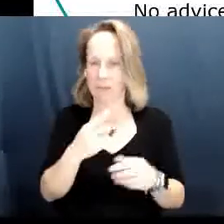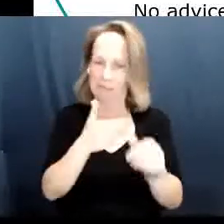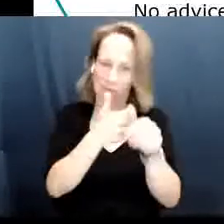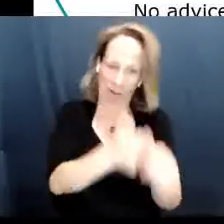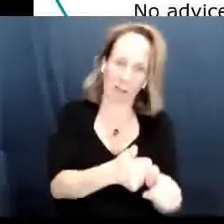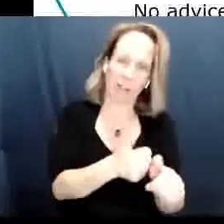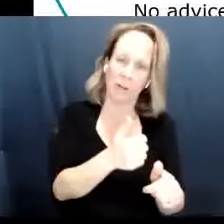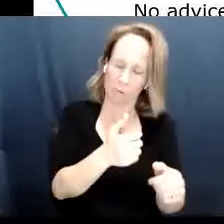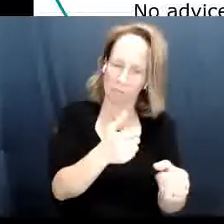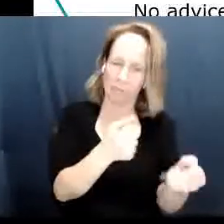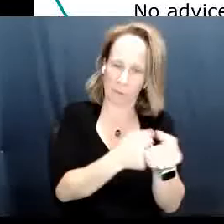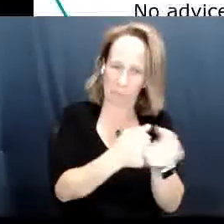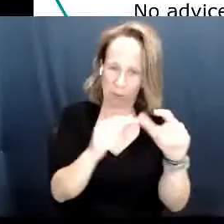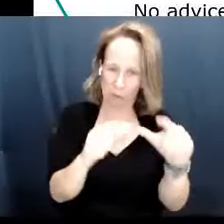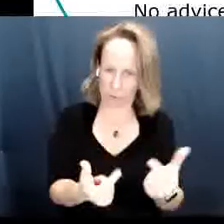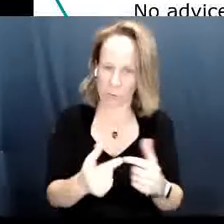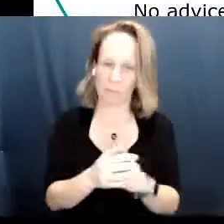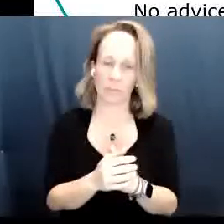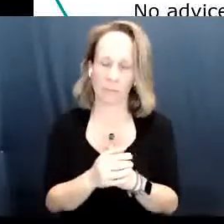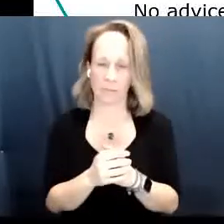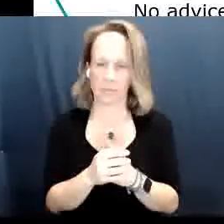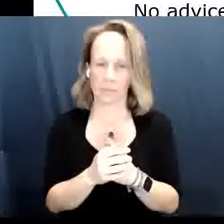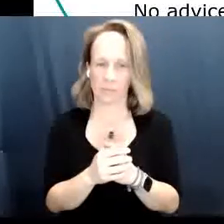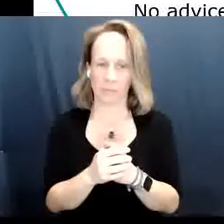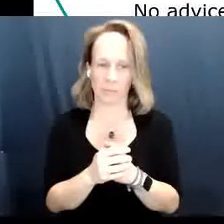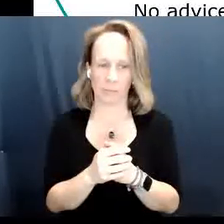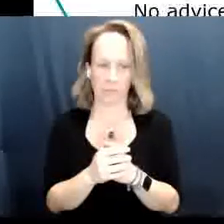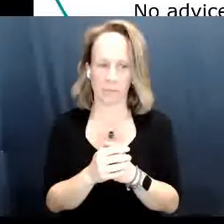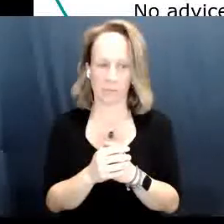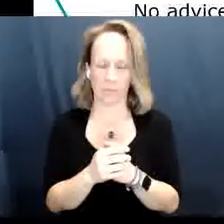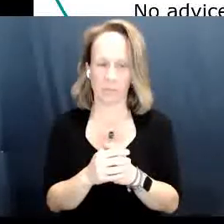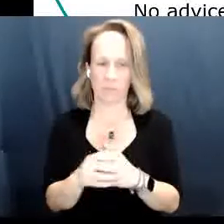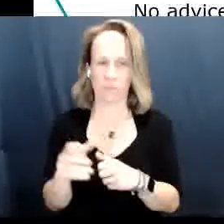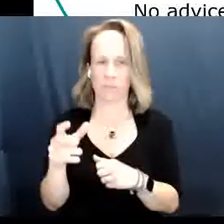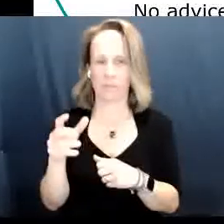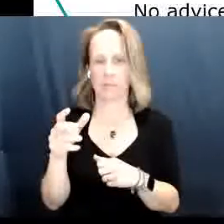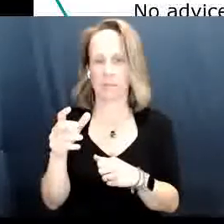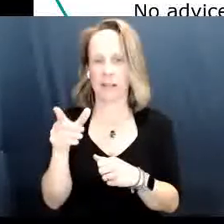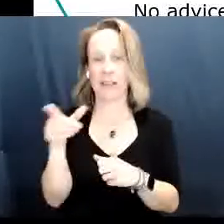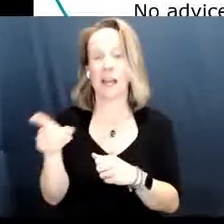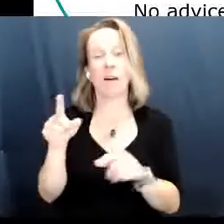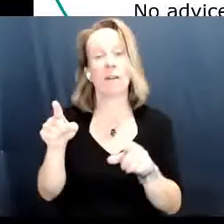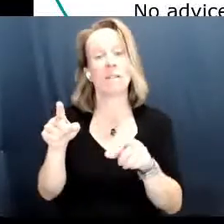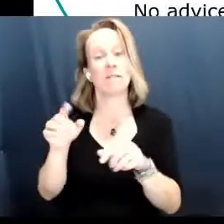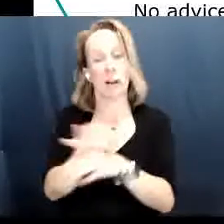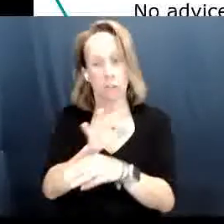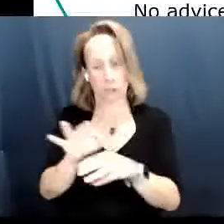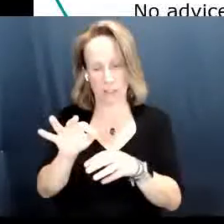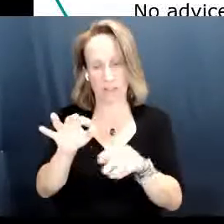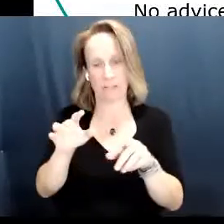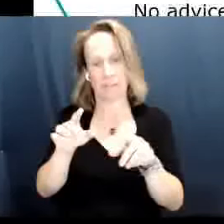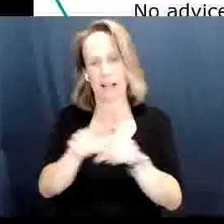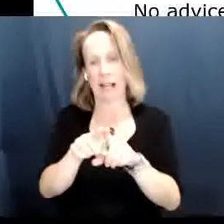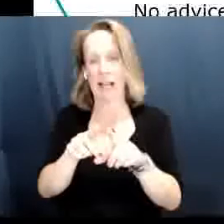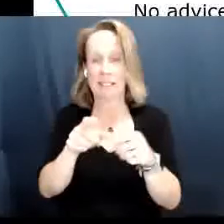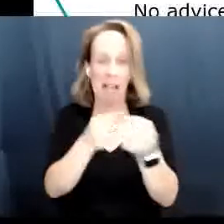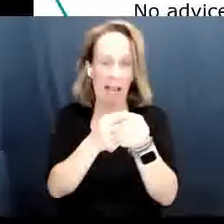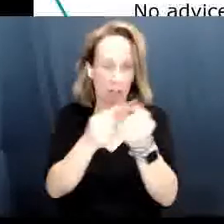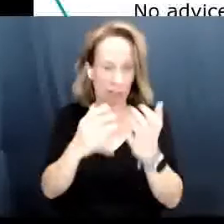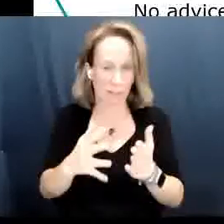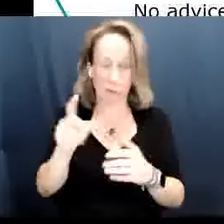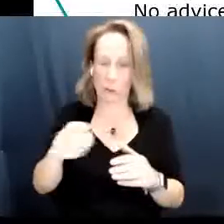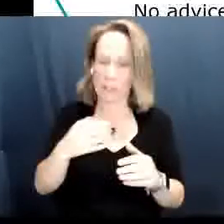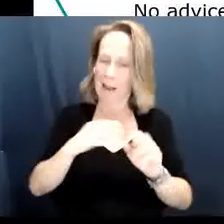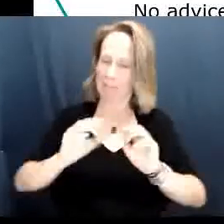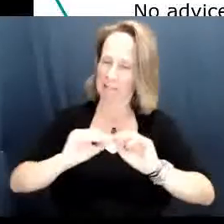serving as psychoeducational support group facilitators are functioning as advocates and should have a clear understanding of the